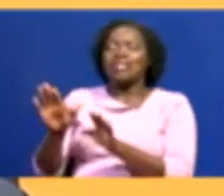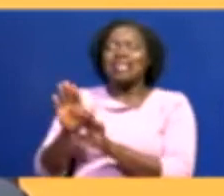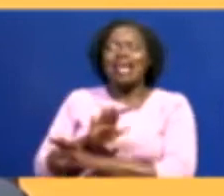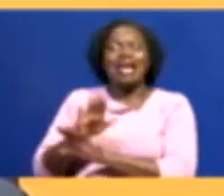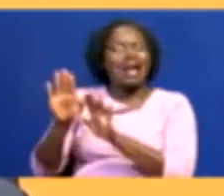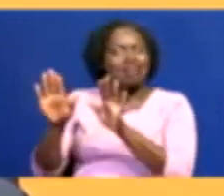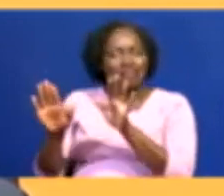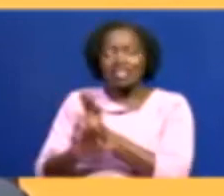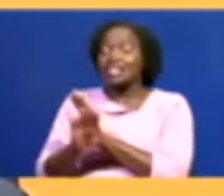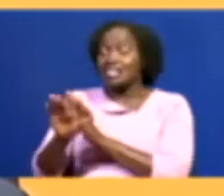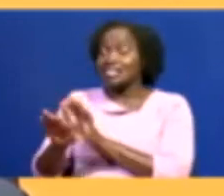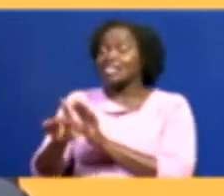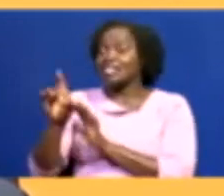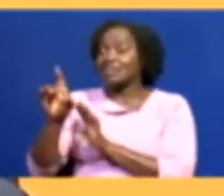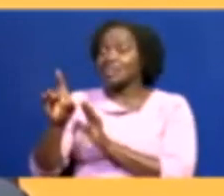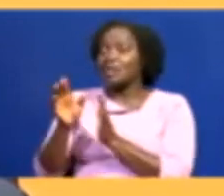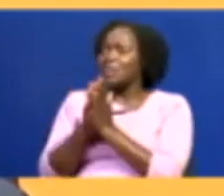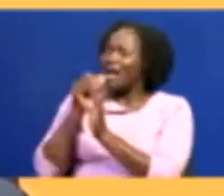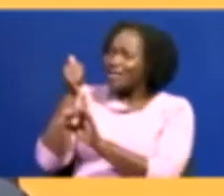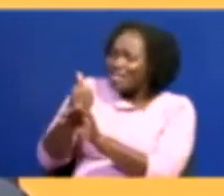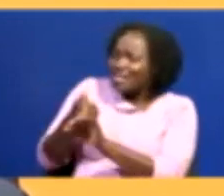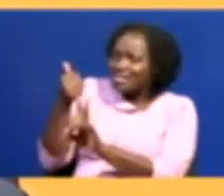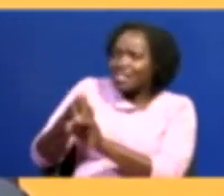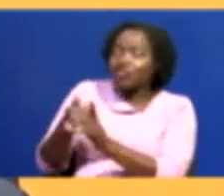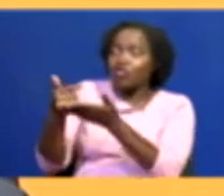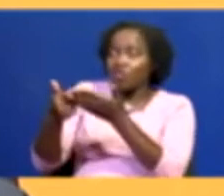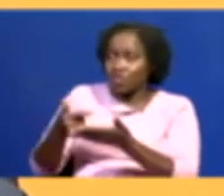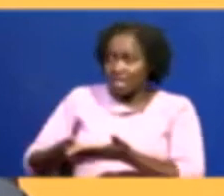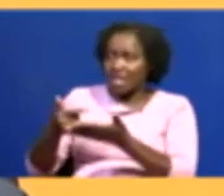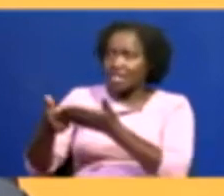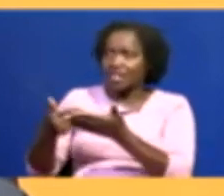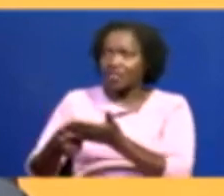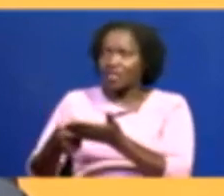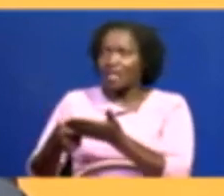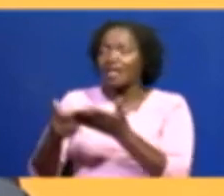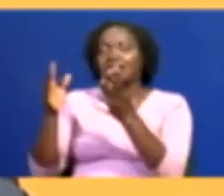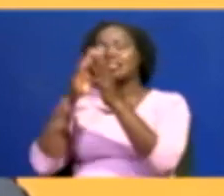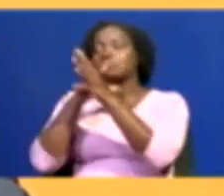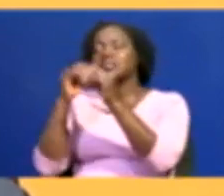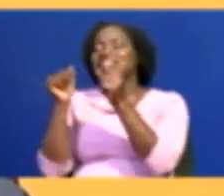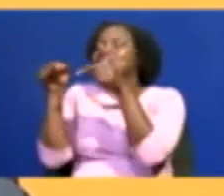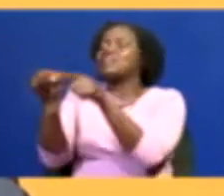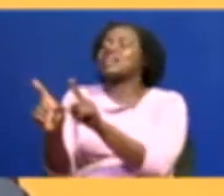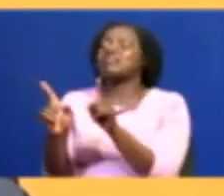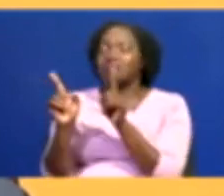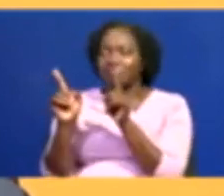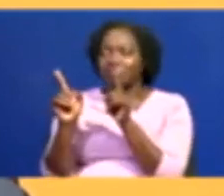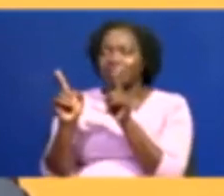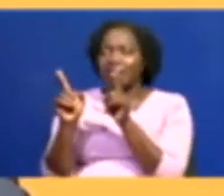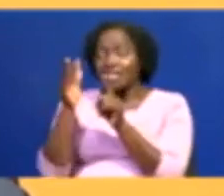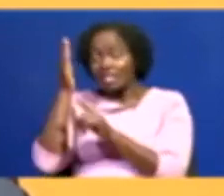and that is why I've been agitating for dialogue. And the president himself, he